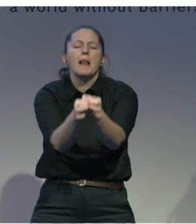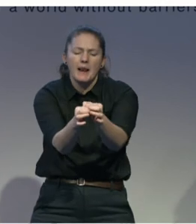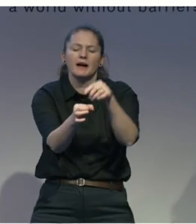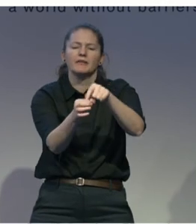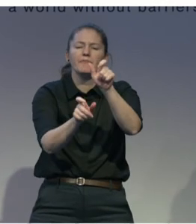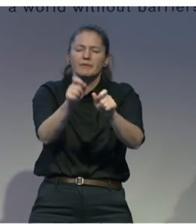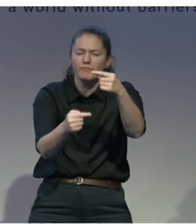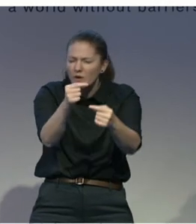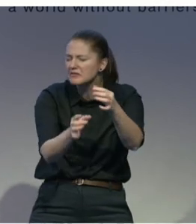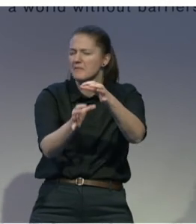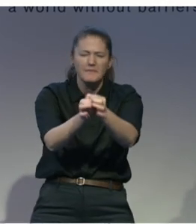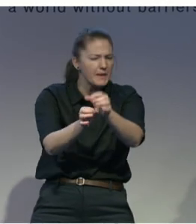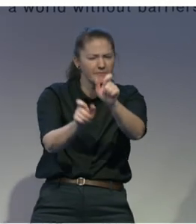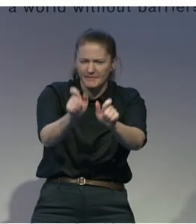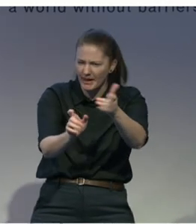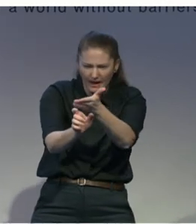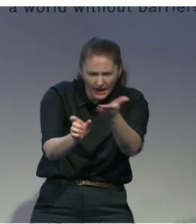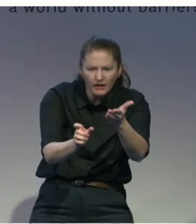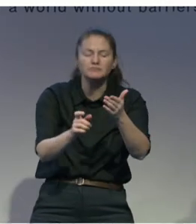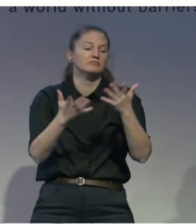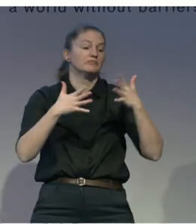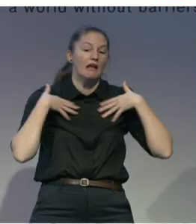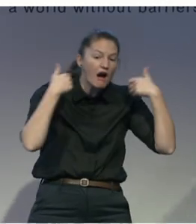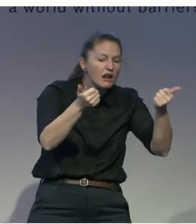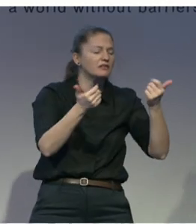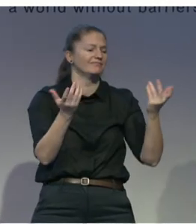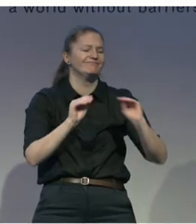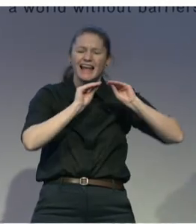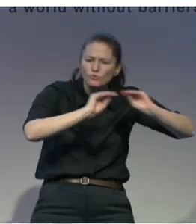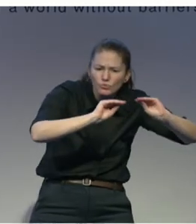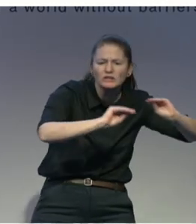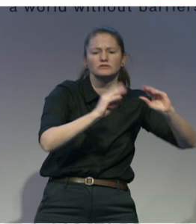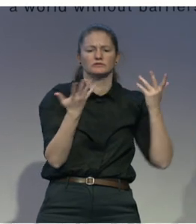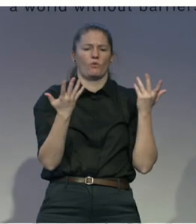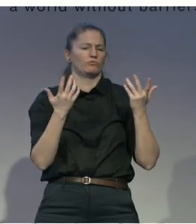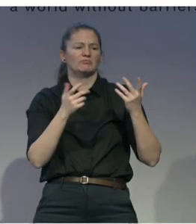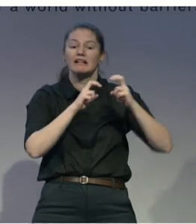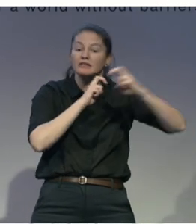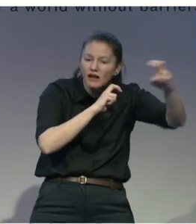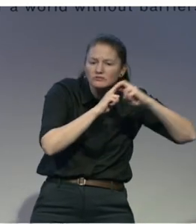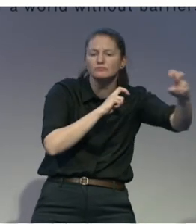such as health, education, work, transport, and the legal system.